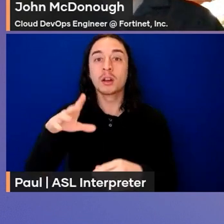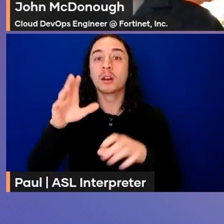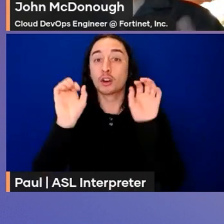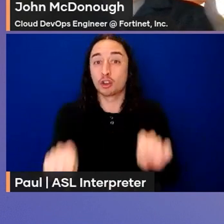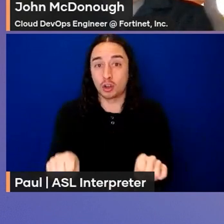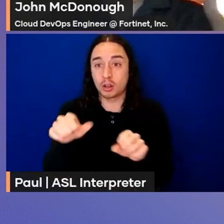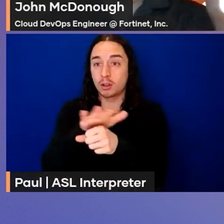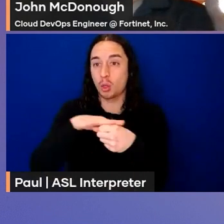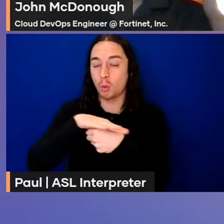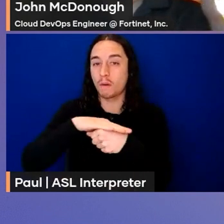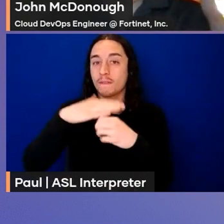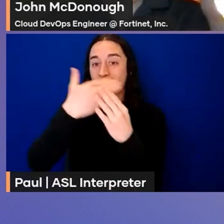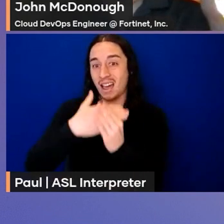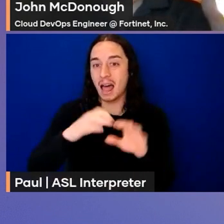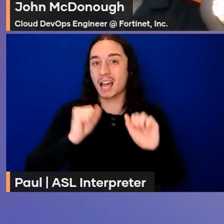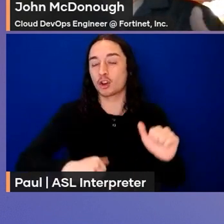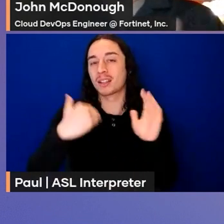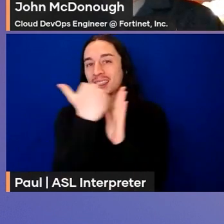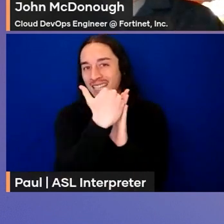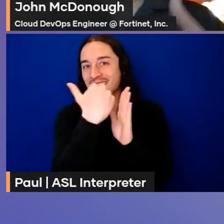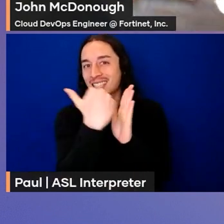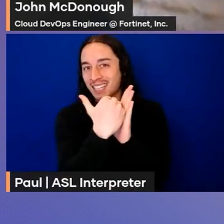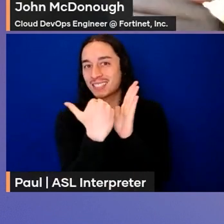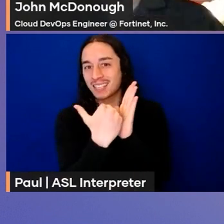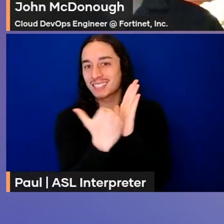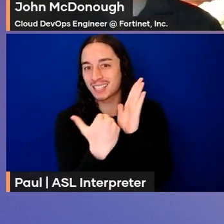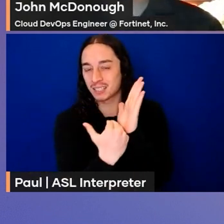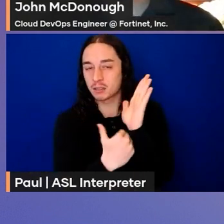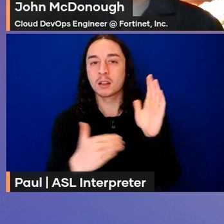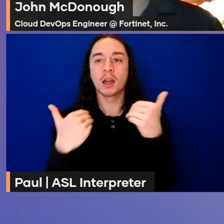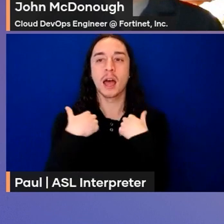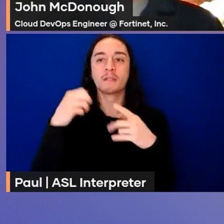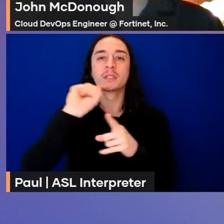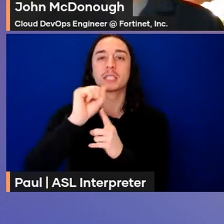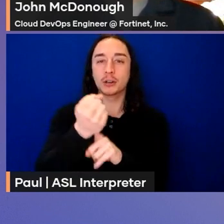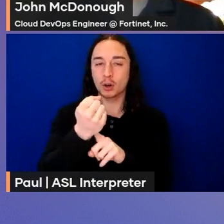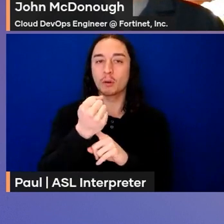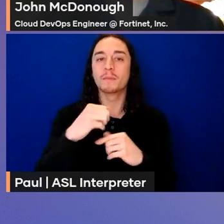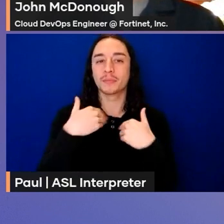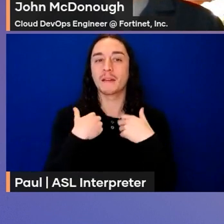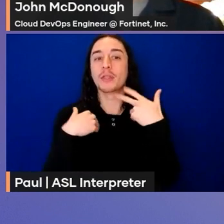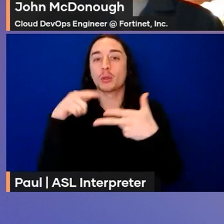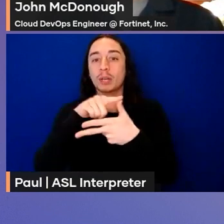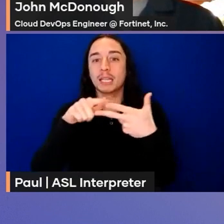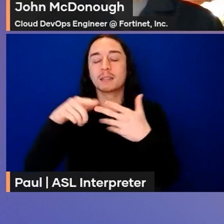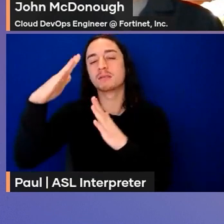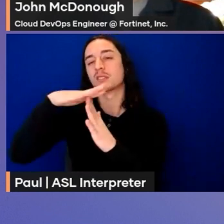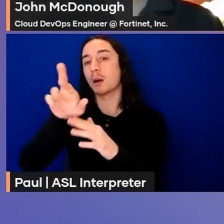all out. I could do this scenario where I take these 3 users that are pictured on the top right